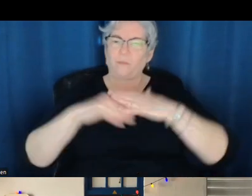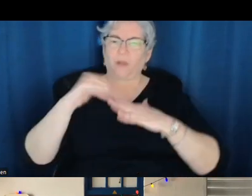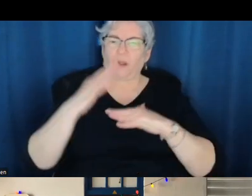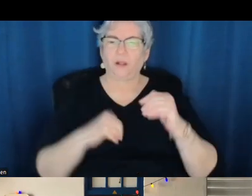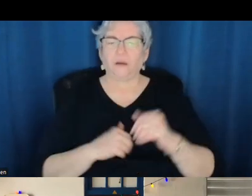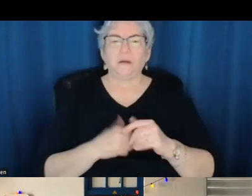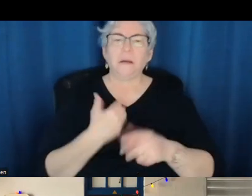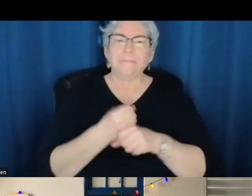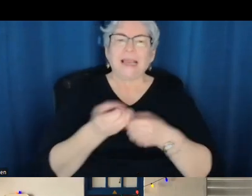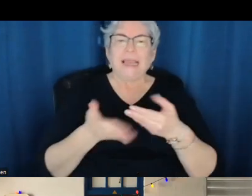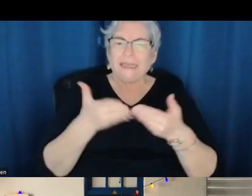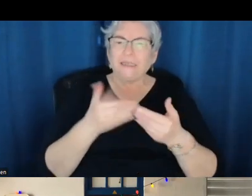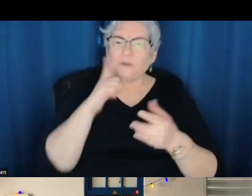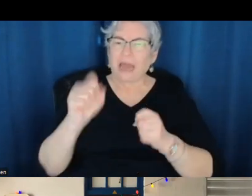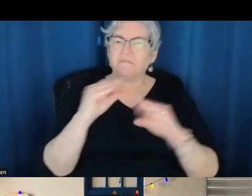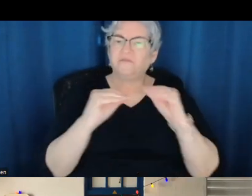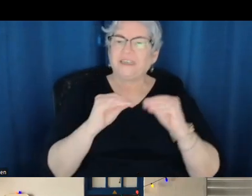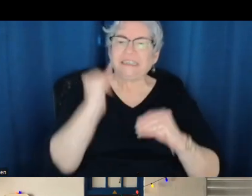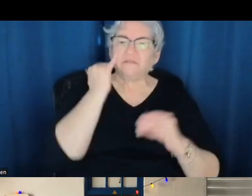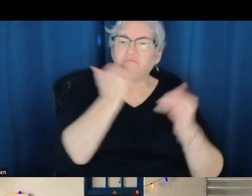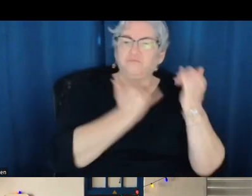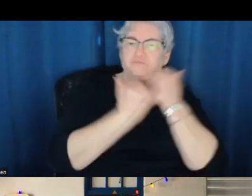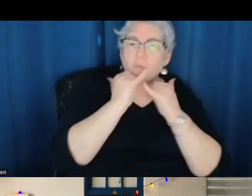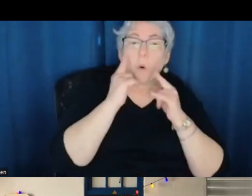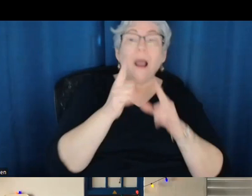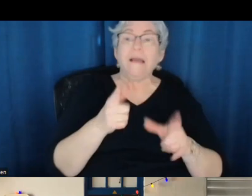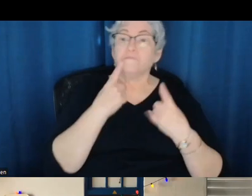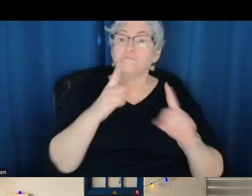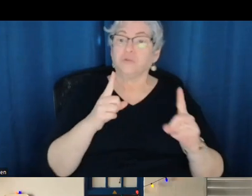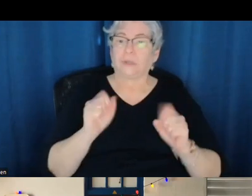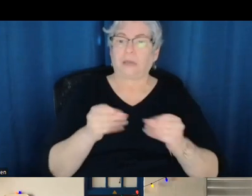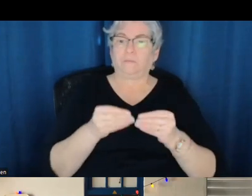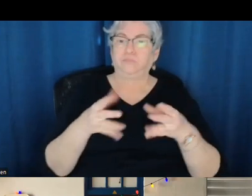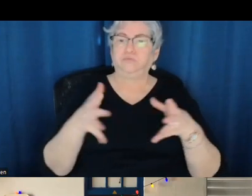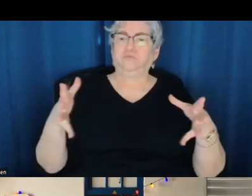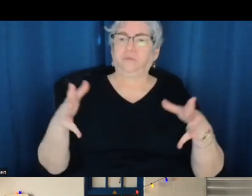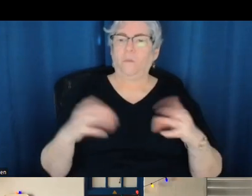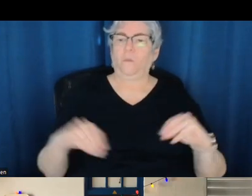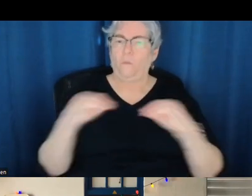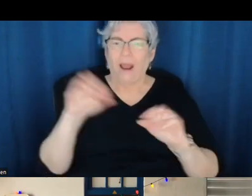This makes it easier to correct your mistakes and expand upon your successes.